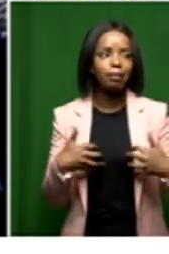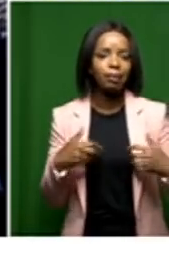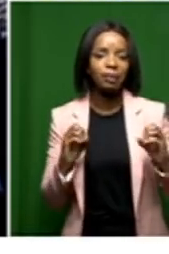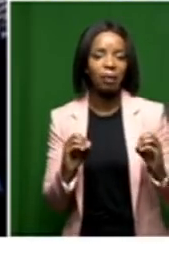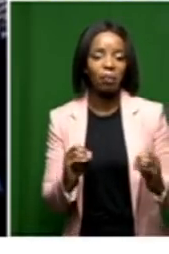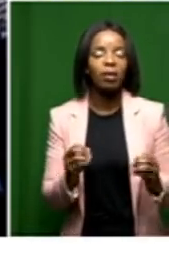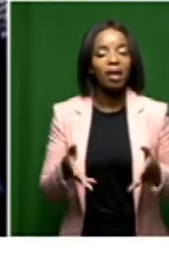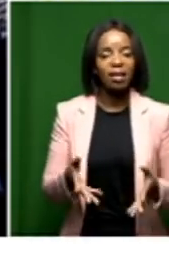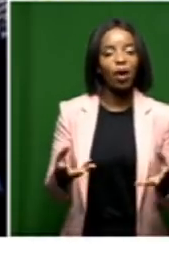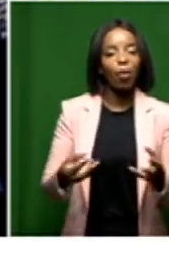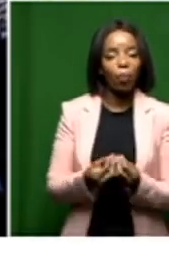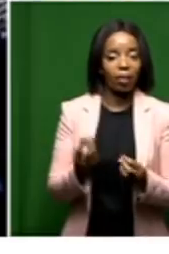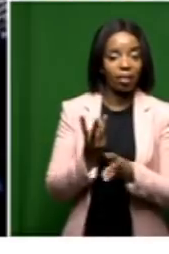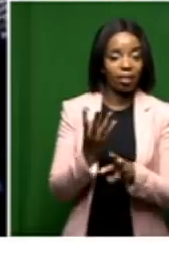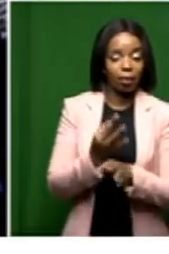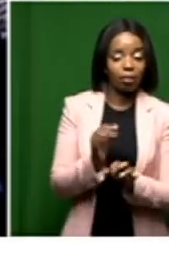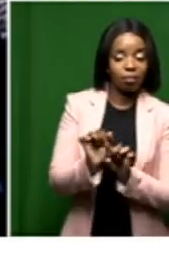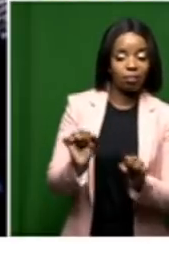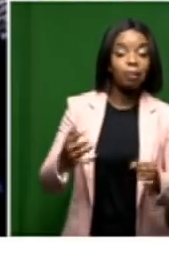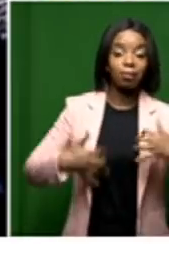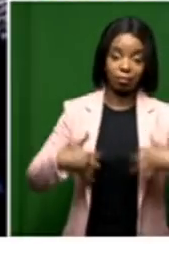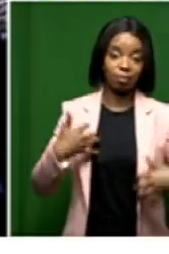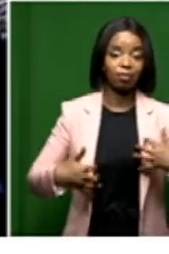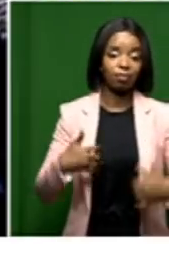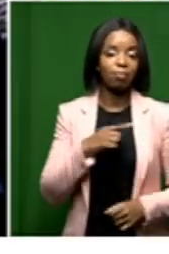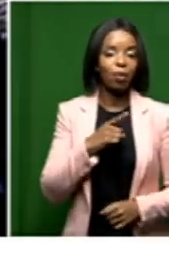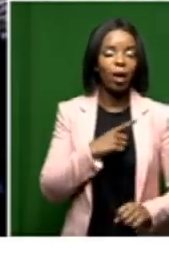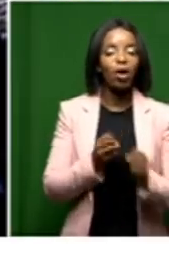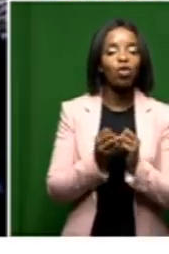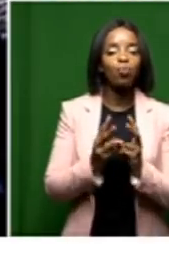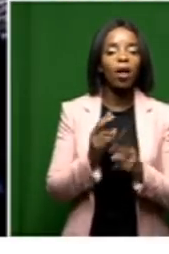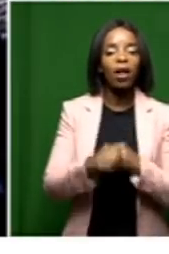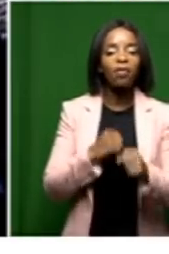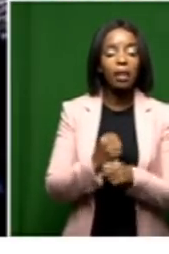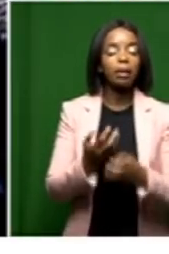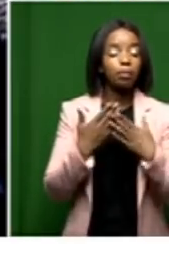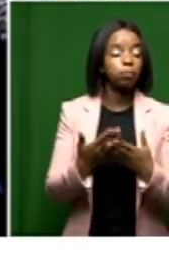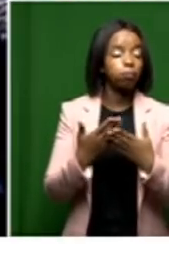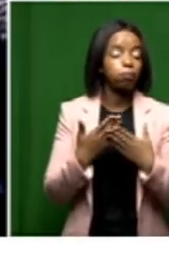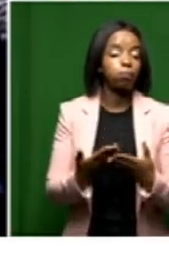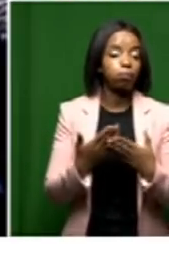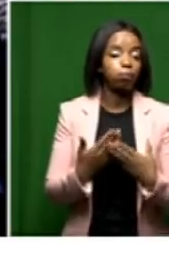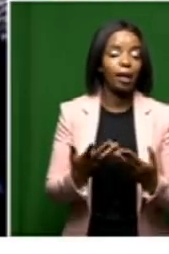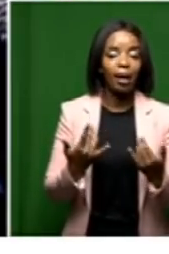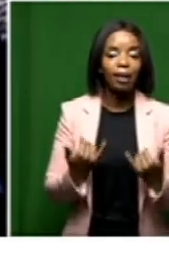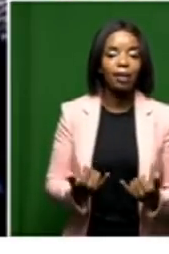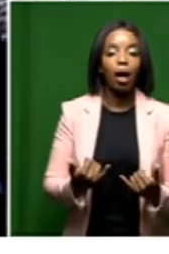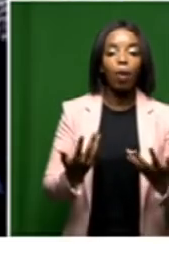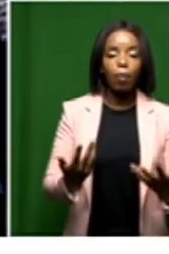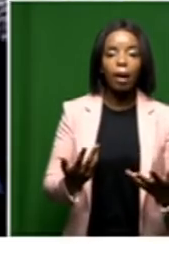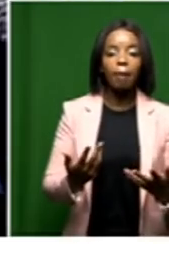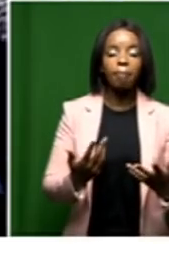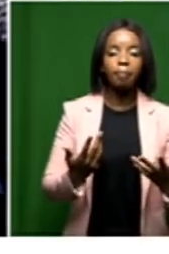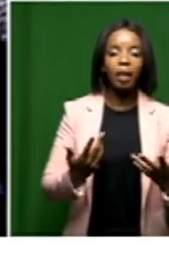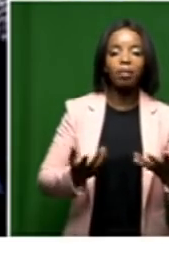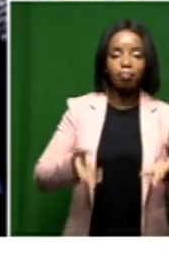as well. Very excited parents, I suppose. For them, 12 years of education that is paying off in terms of, reaping those results.